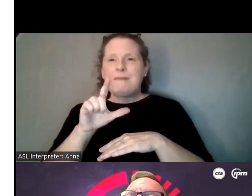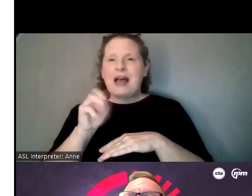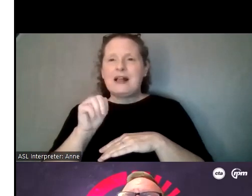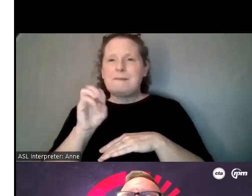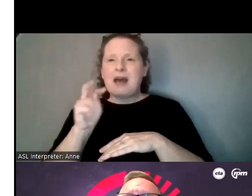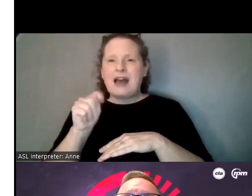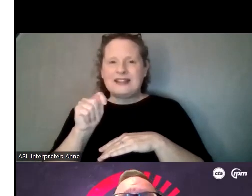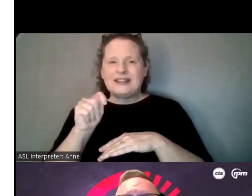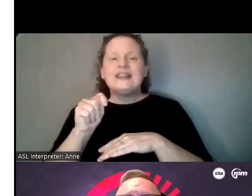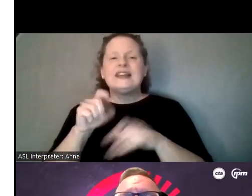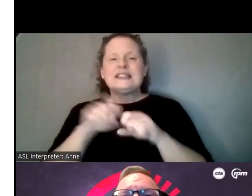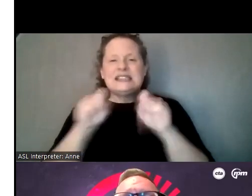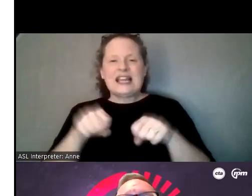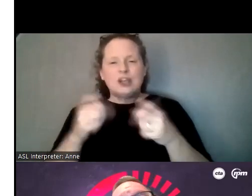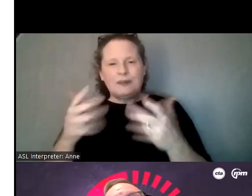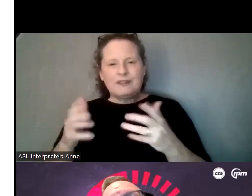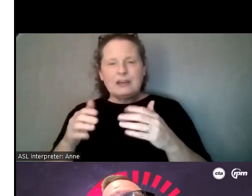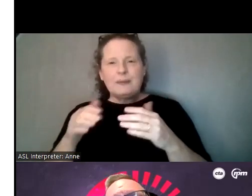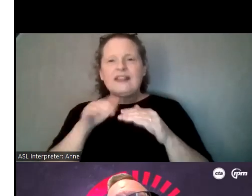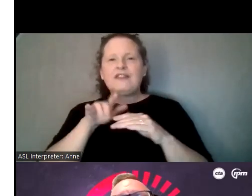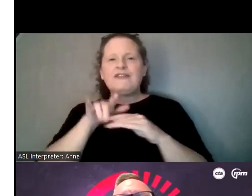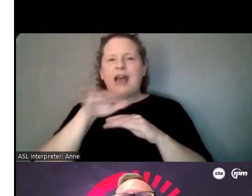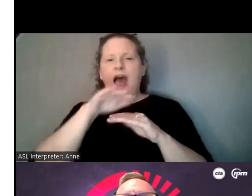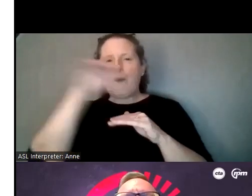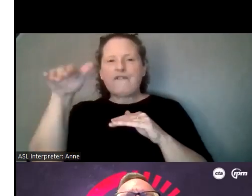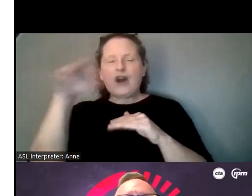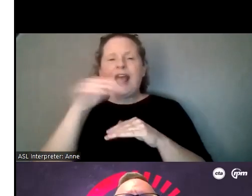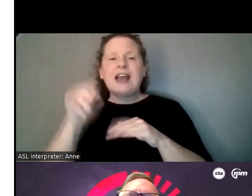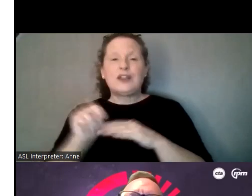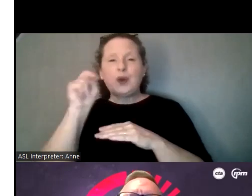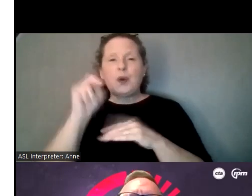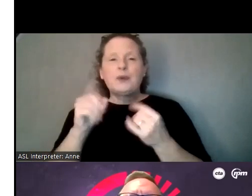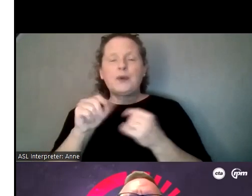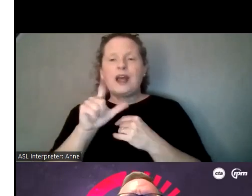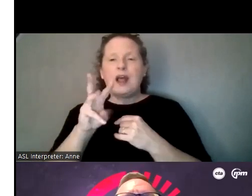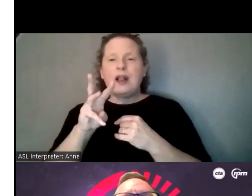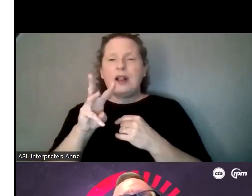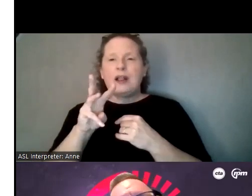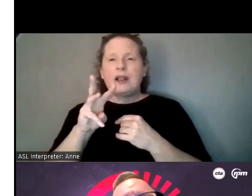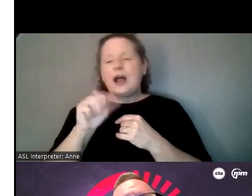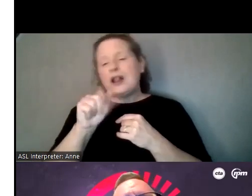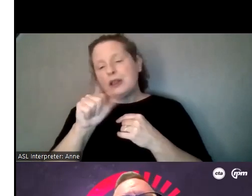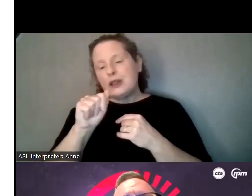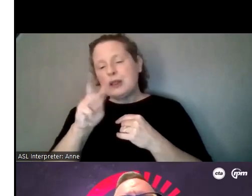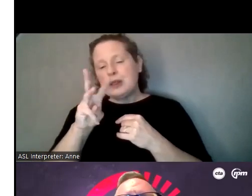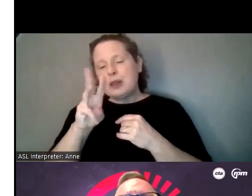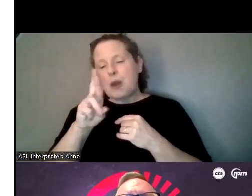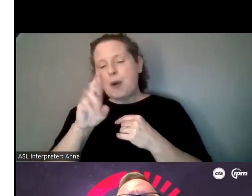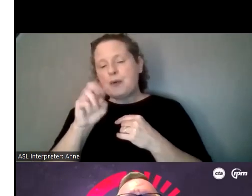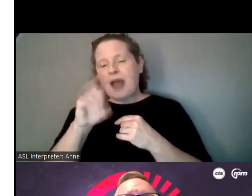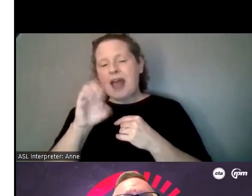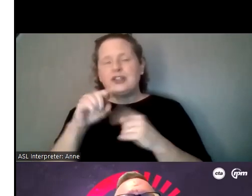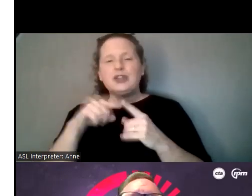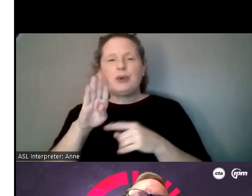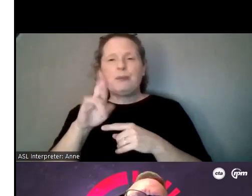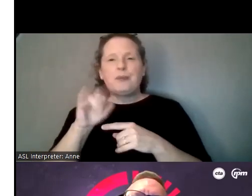we've completed building the flyover. And to the north, we're doing the Lawrence to Bryn Mawr modernization section, where we are